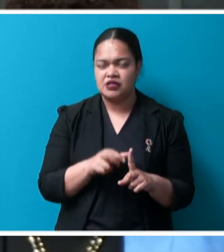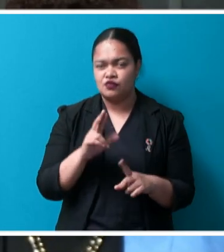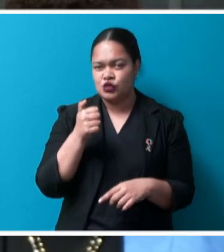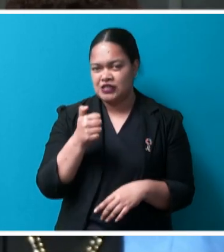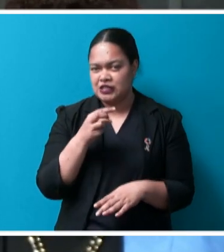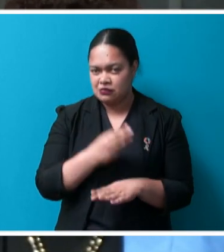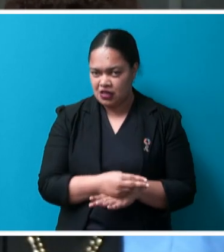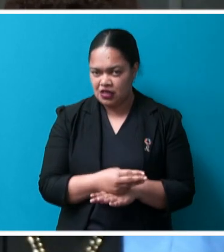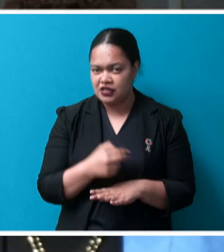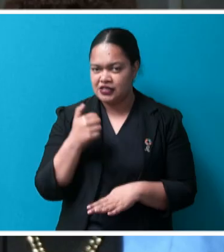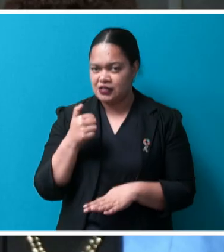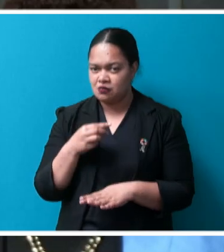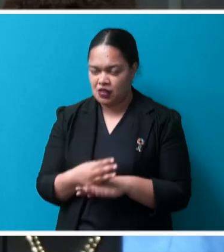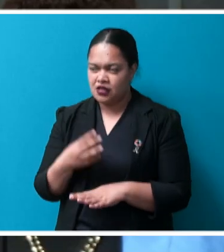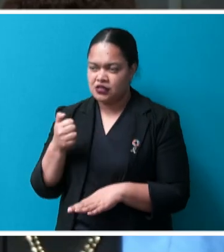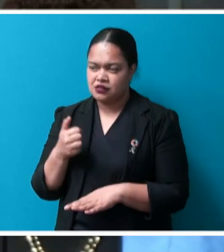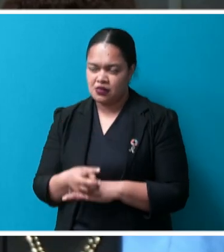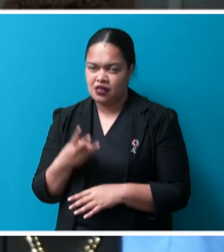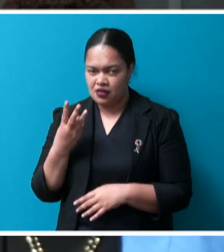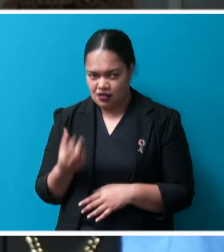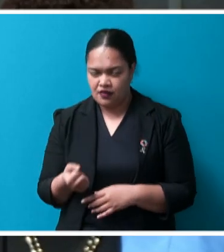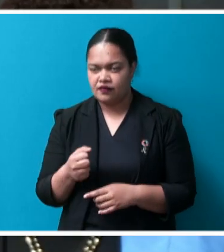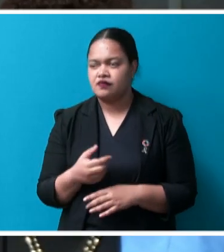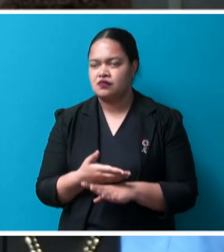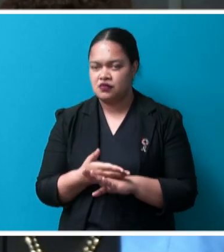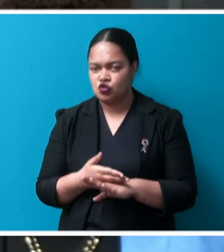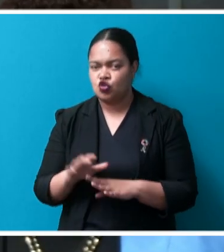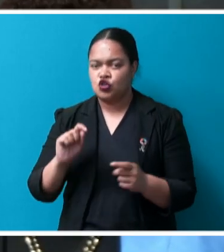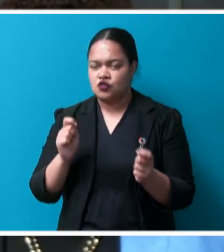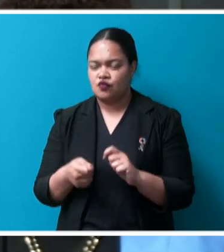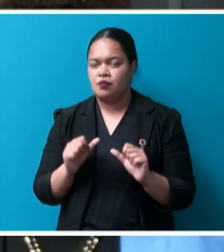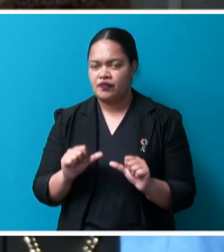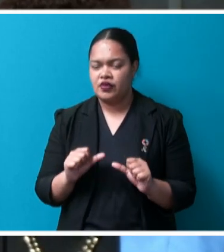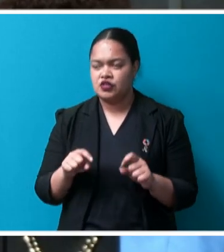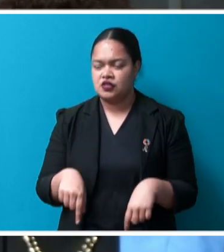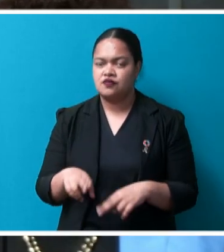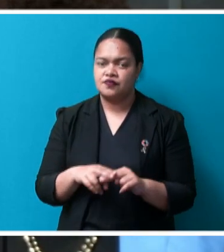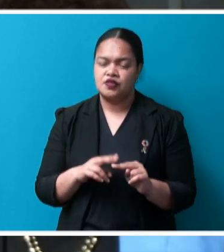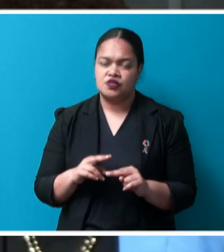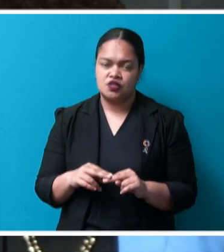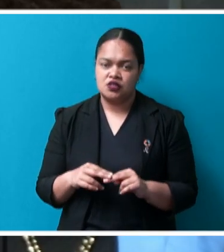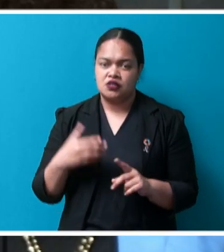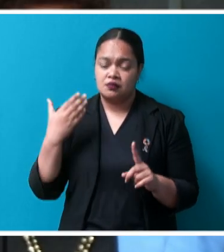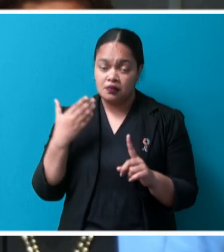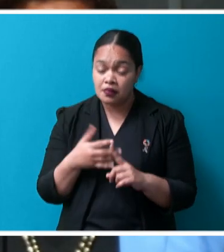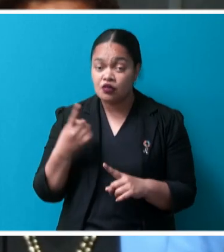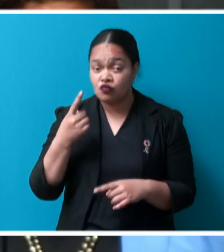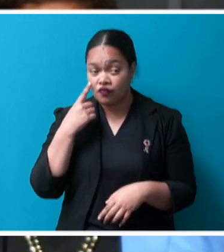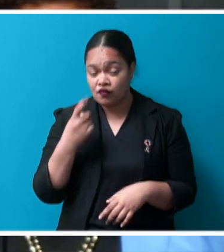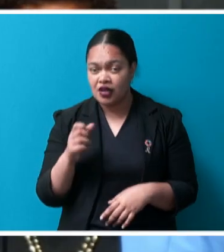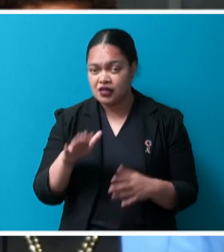time has the potential to transform prevention in Fiji, particularly those who find daily